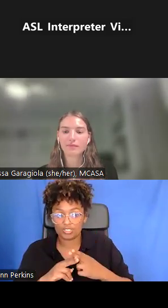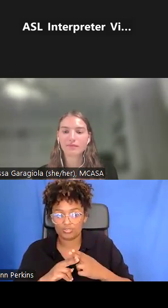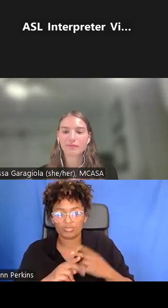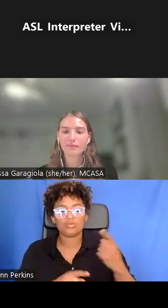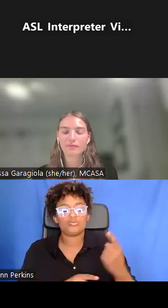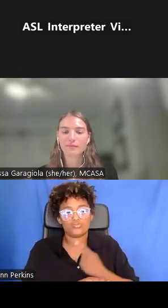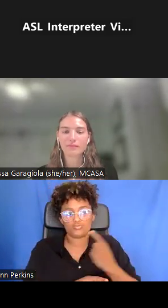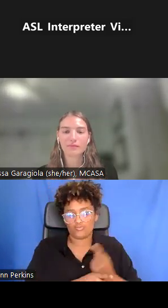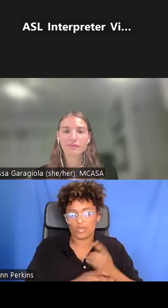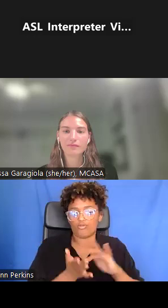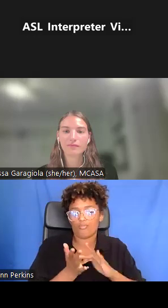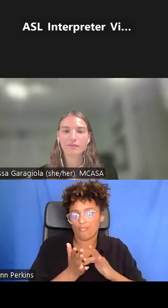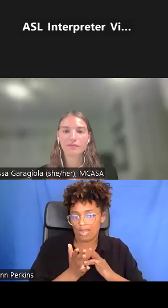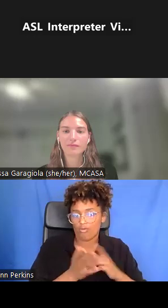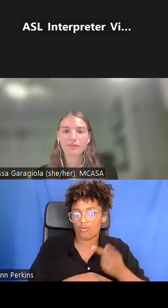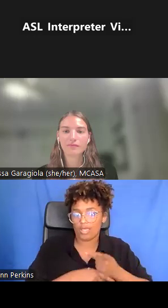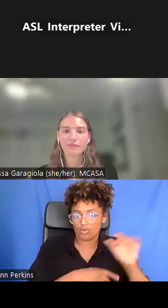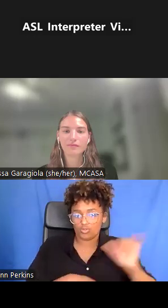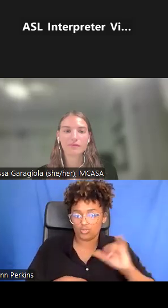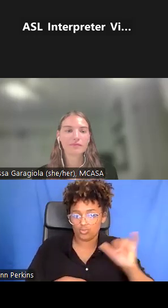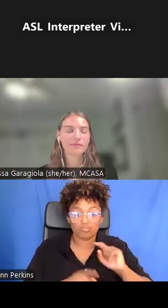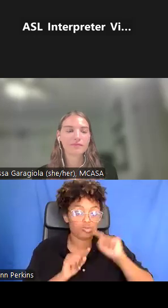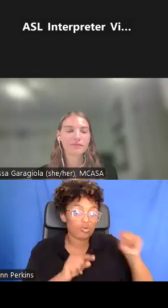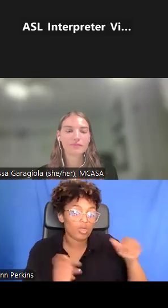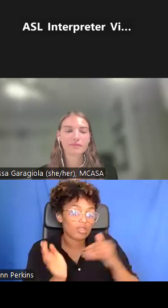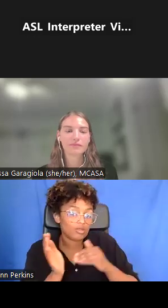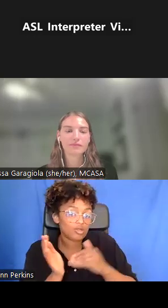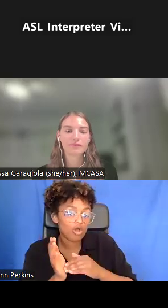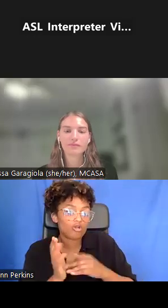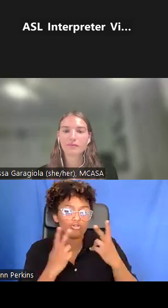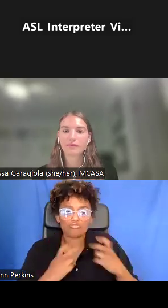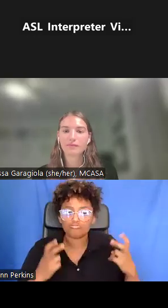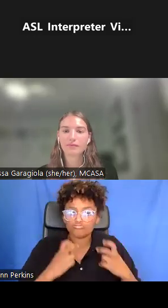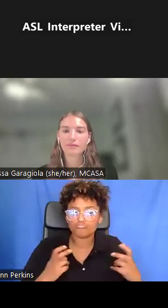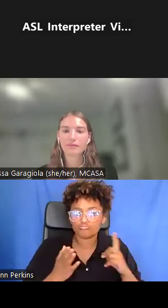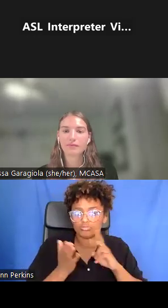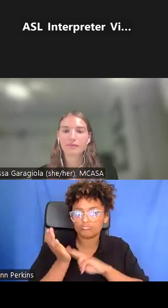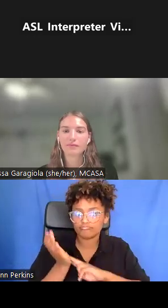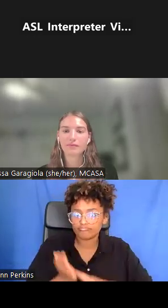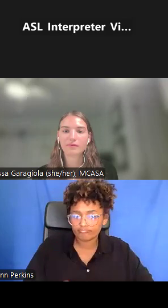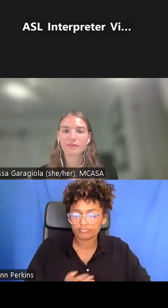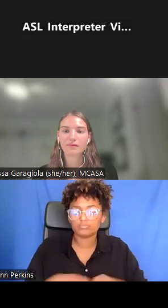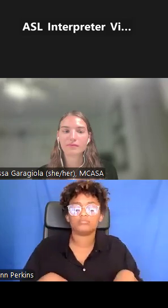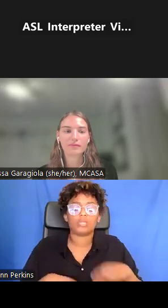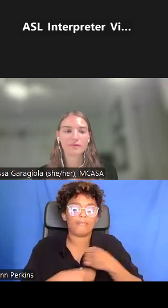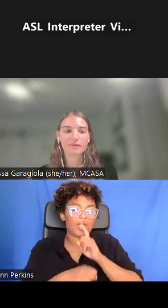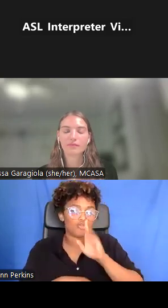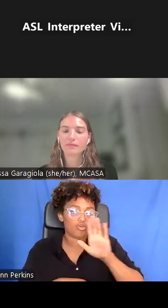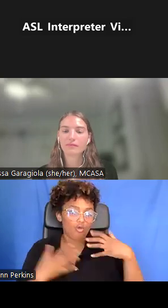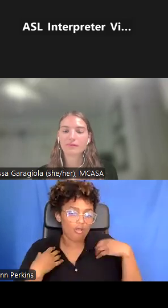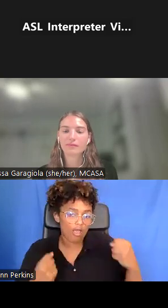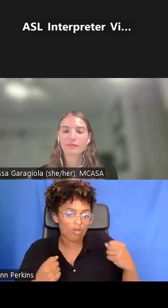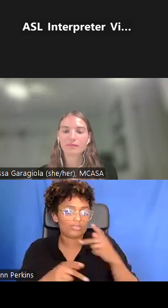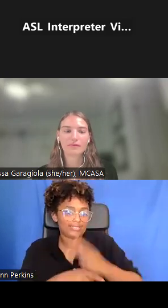available, going to the doctor, getting things checked out, making sure that you're taking care of your health in that way